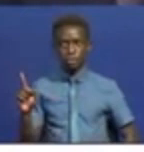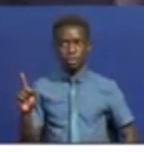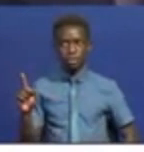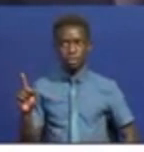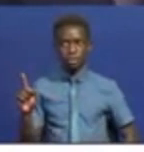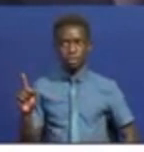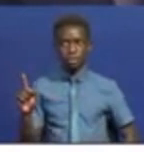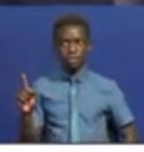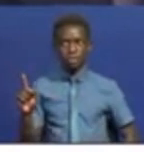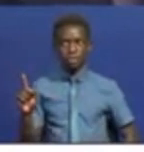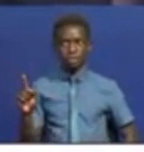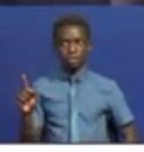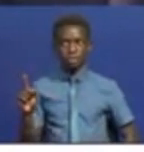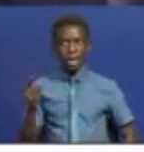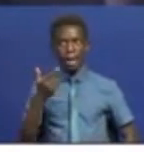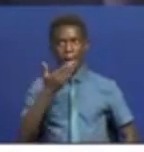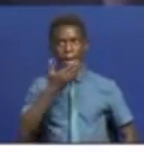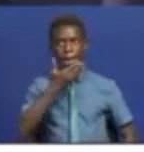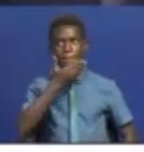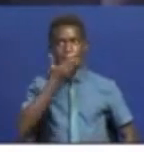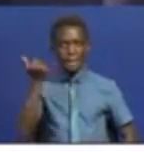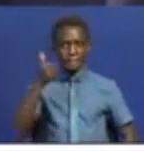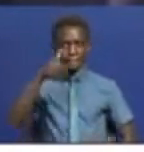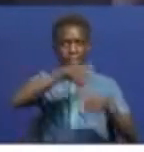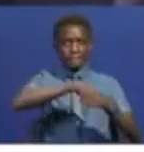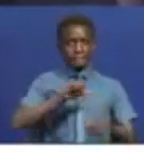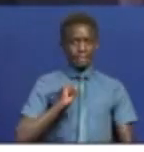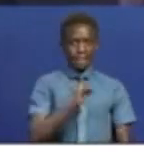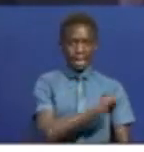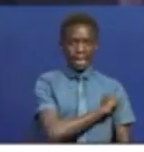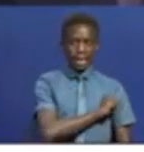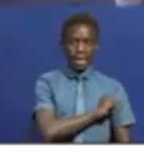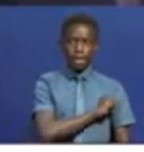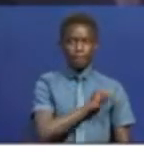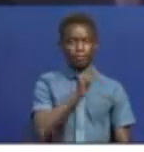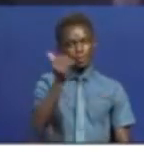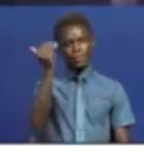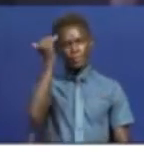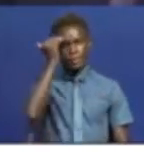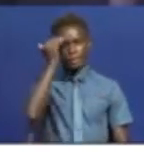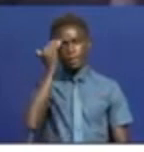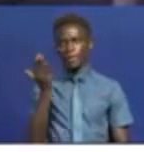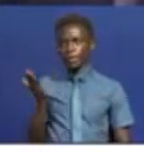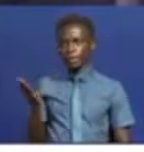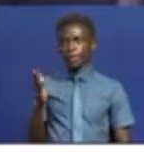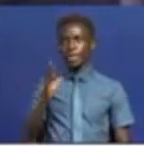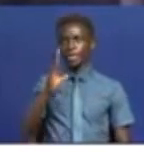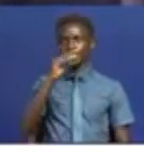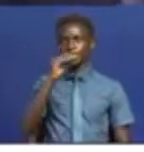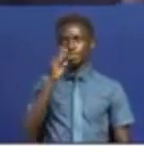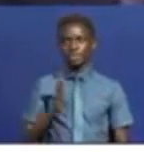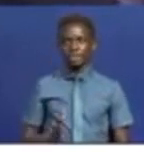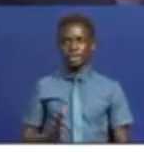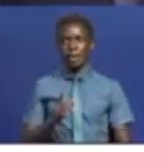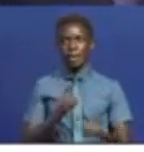the best behaved senator on the floor, and you know that, Speaker. But